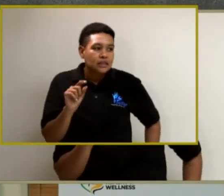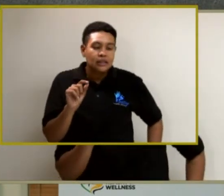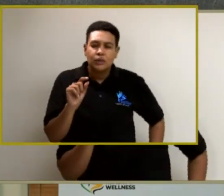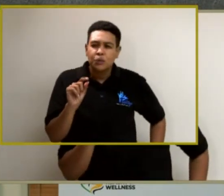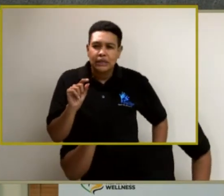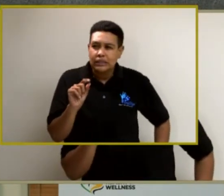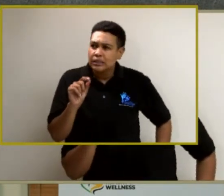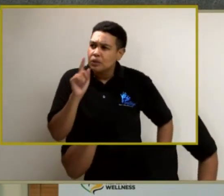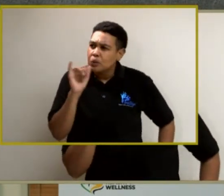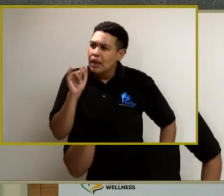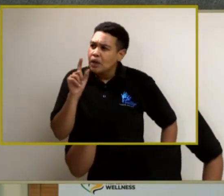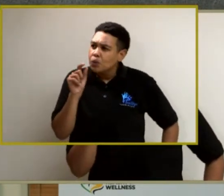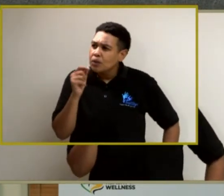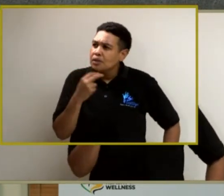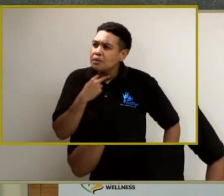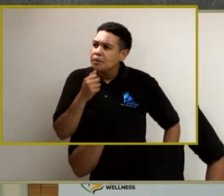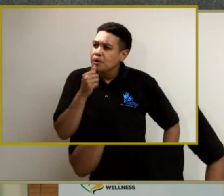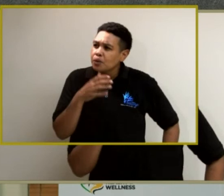What date is that, Stephen?